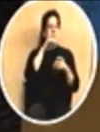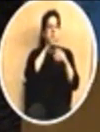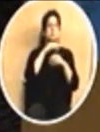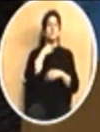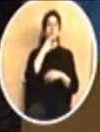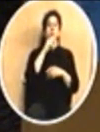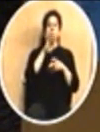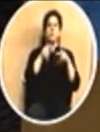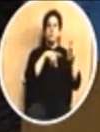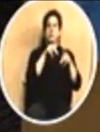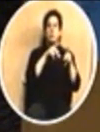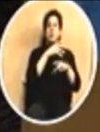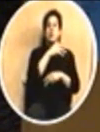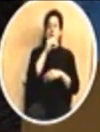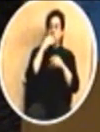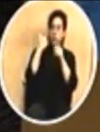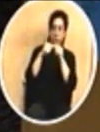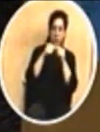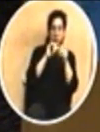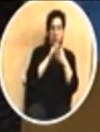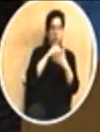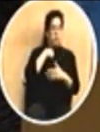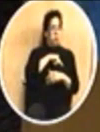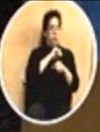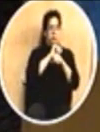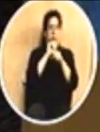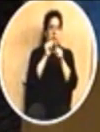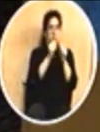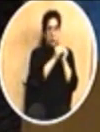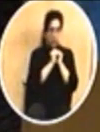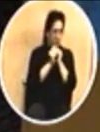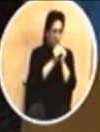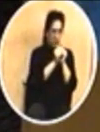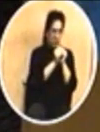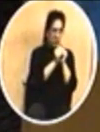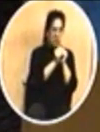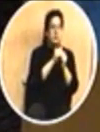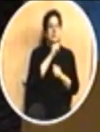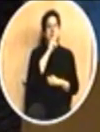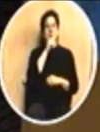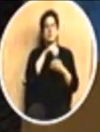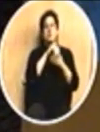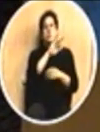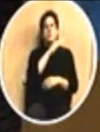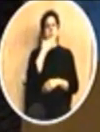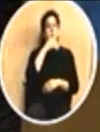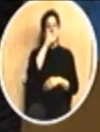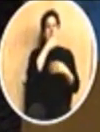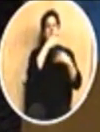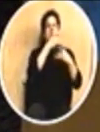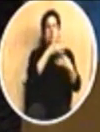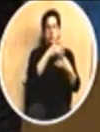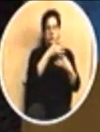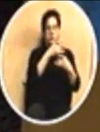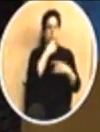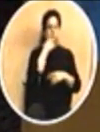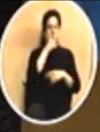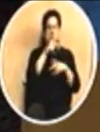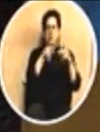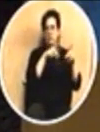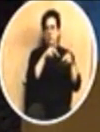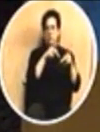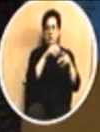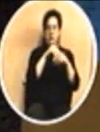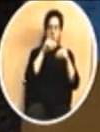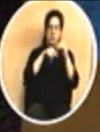people, and to remember that since we work together, it's not in your best interest to turn around and tell the people of El